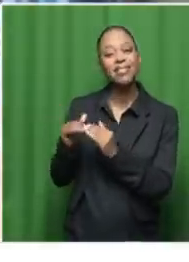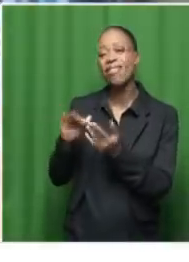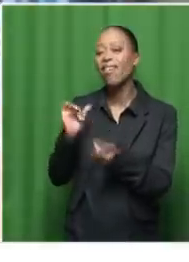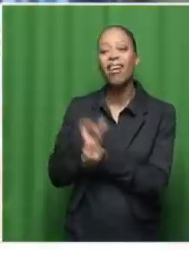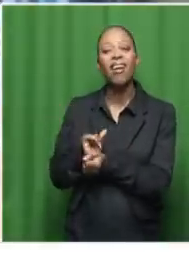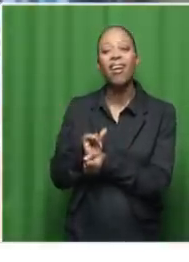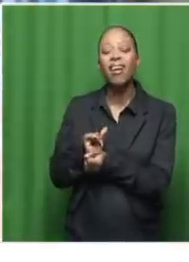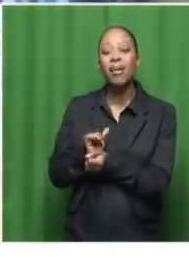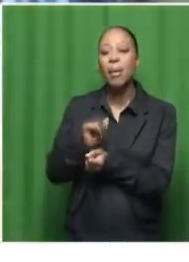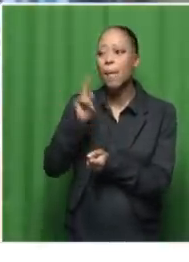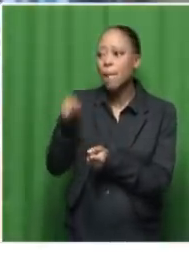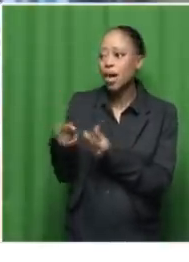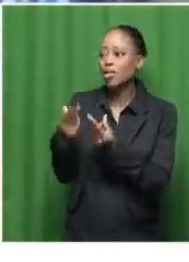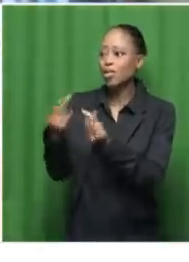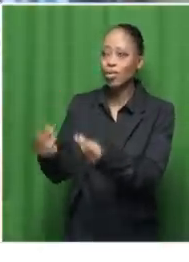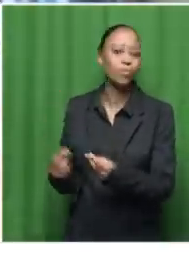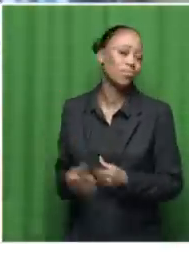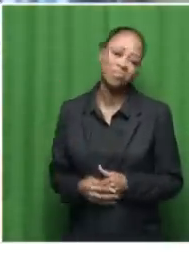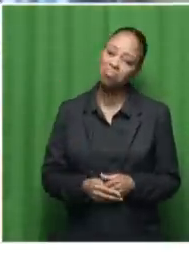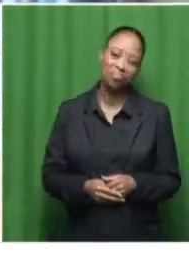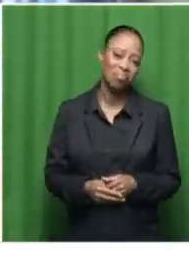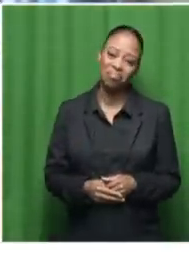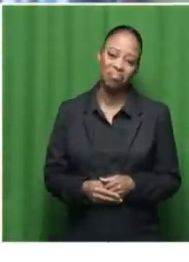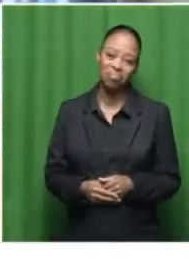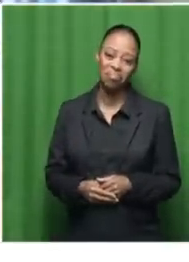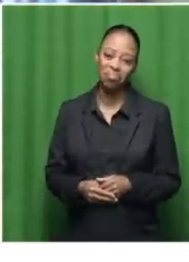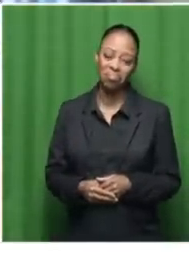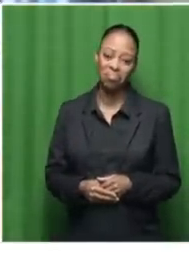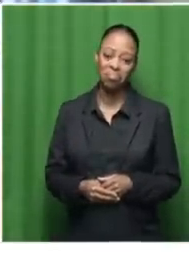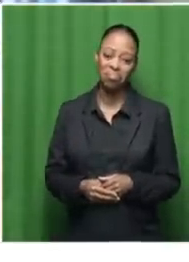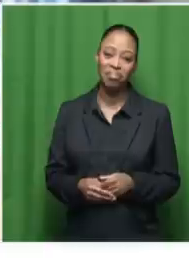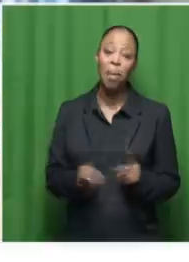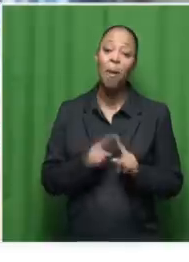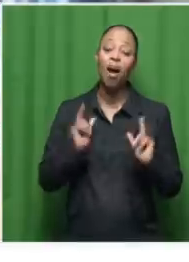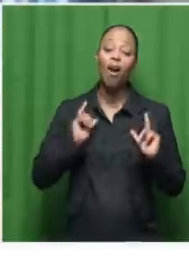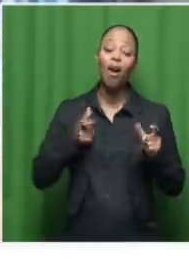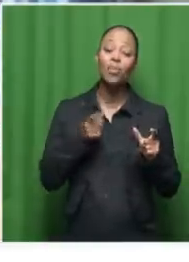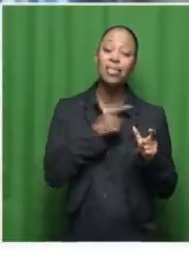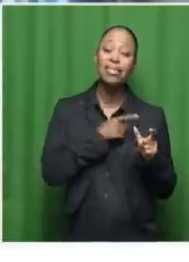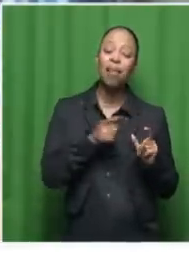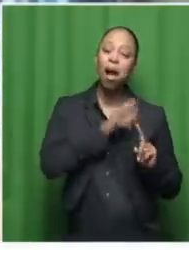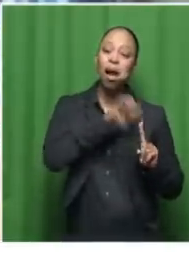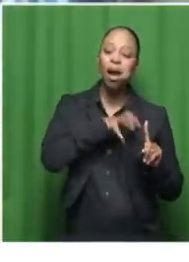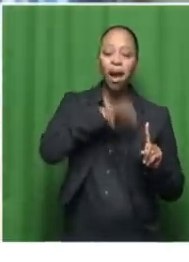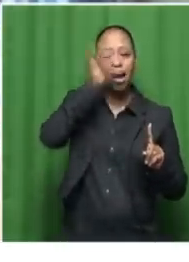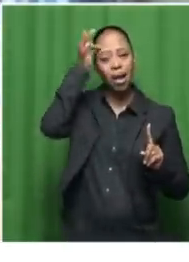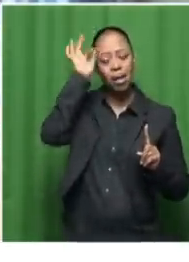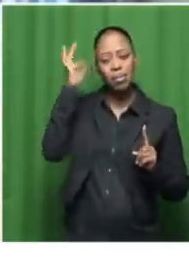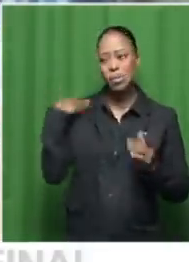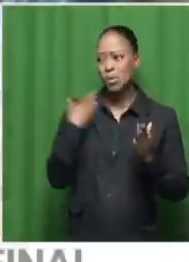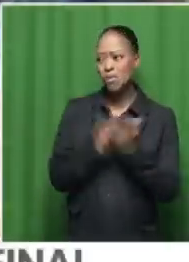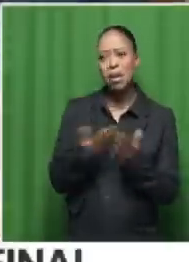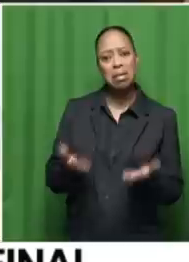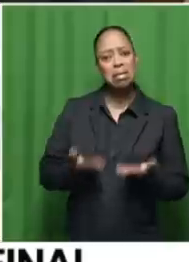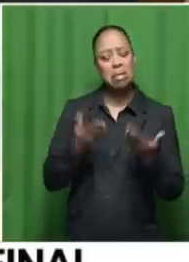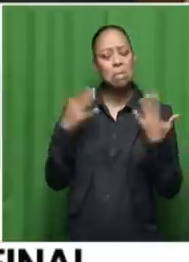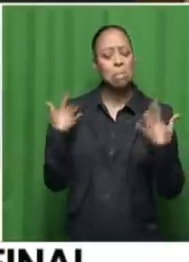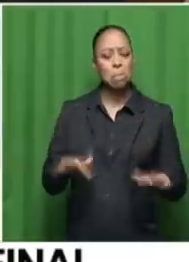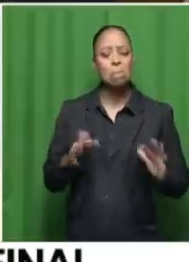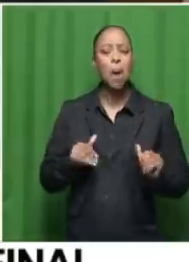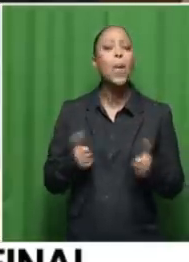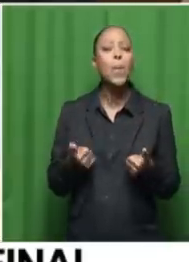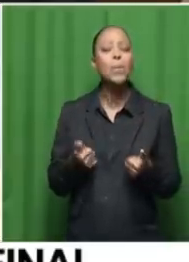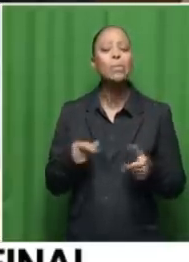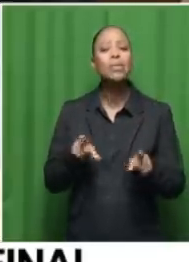nobody. But the State Capture Commission has done wonderful service for South Africa.